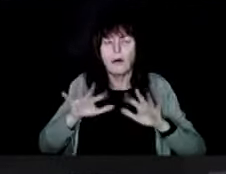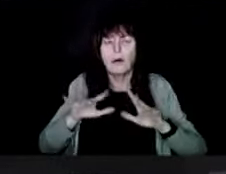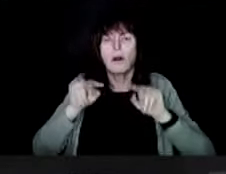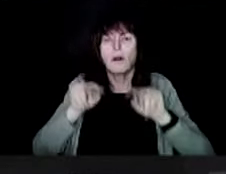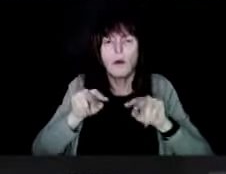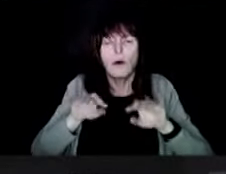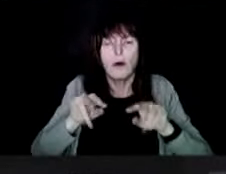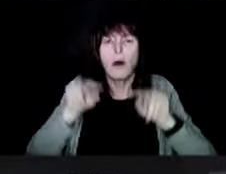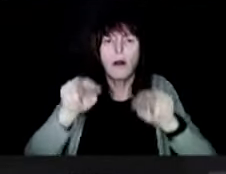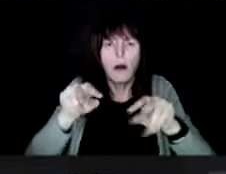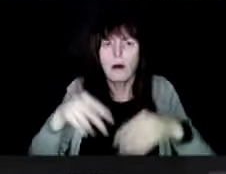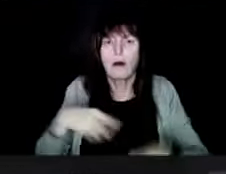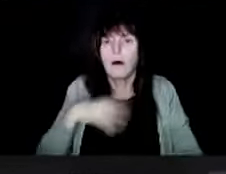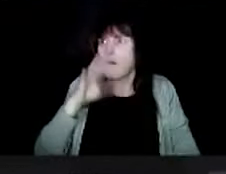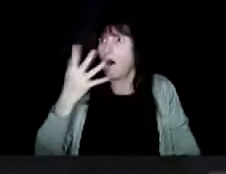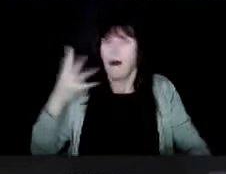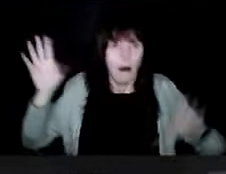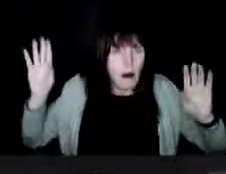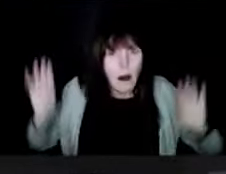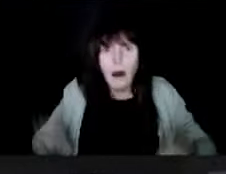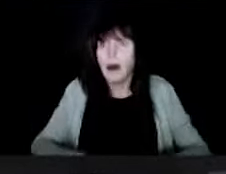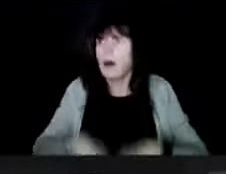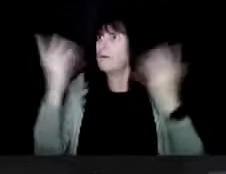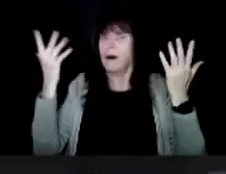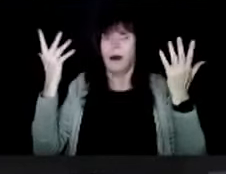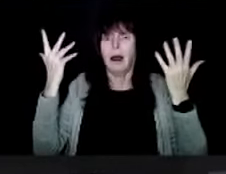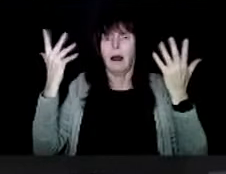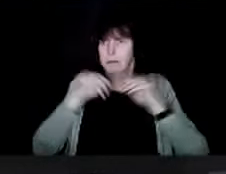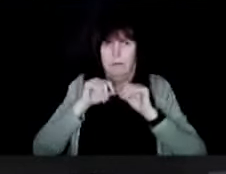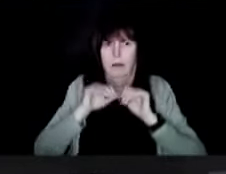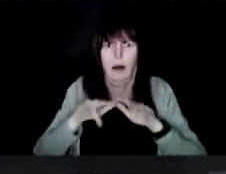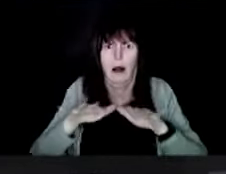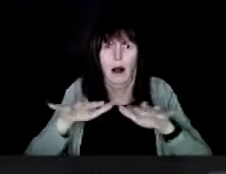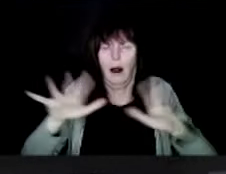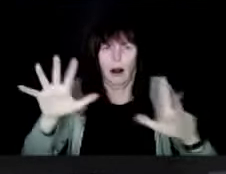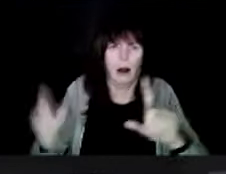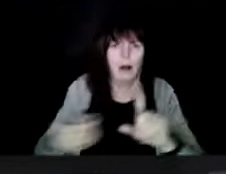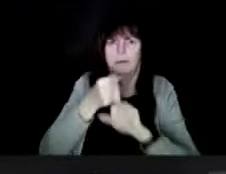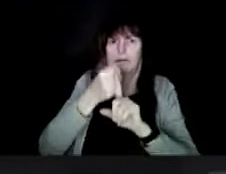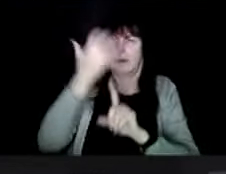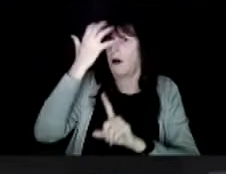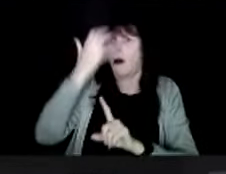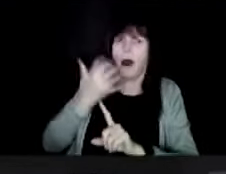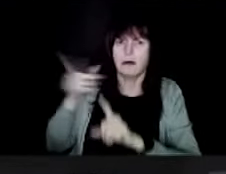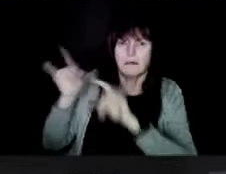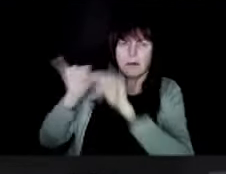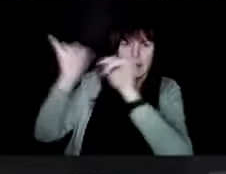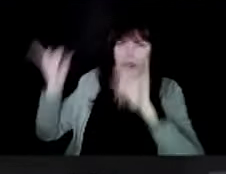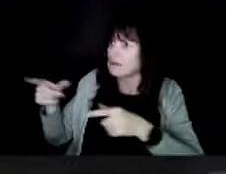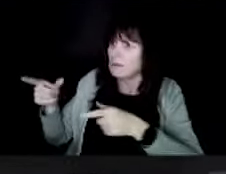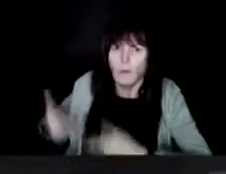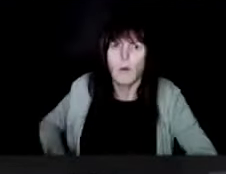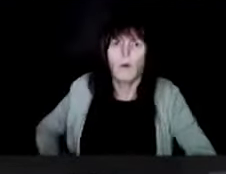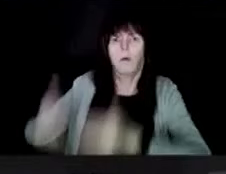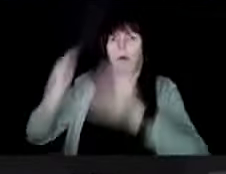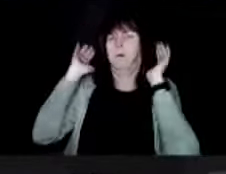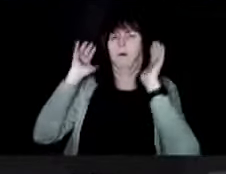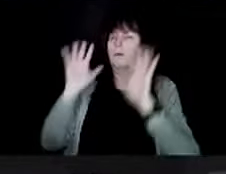So that would be the typical process and phases that we'd go in. Follow up.